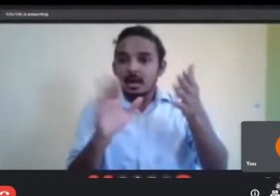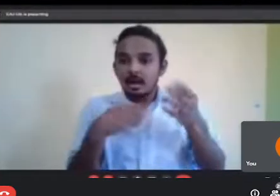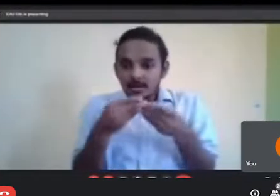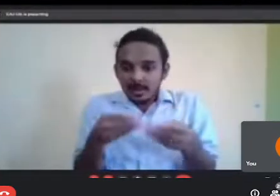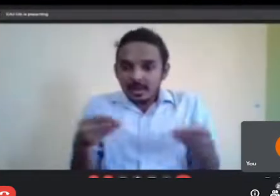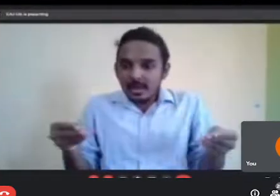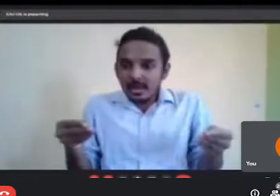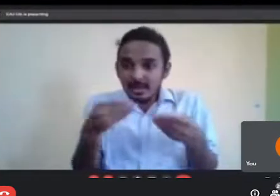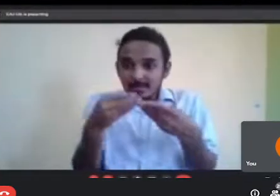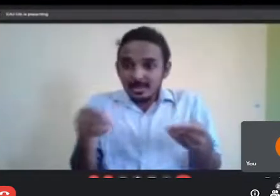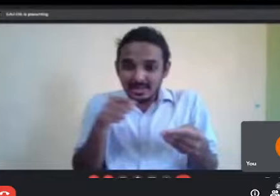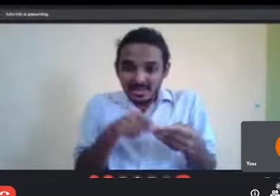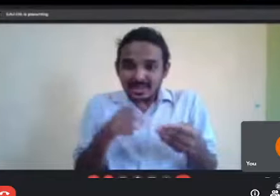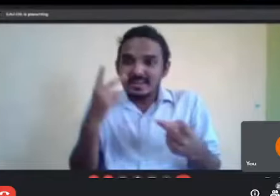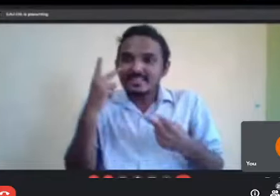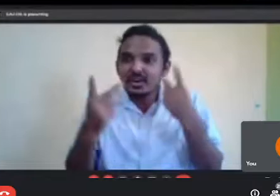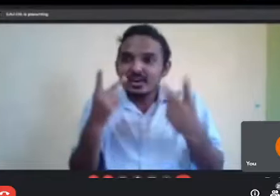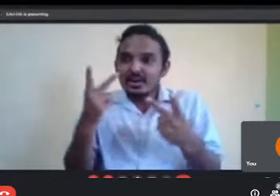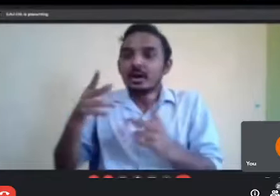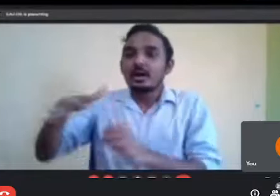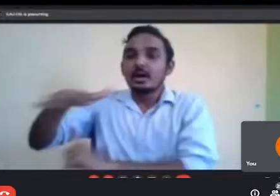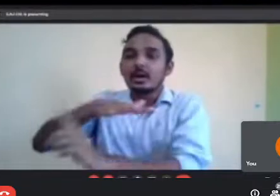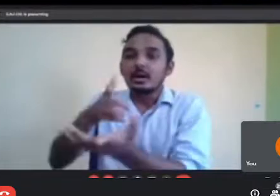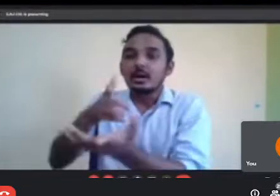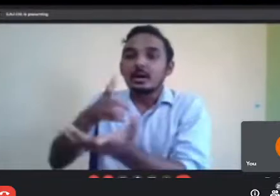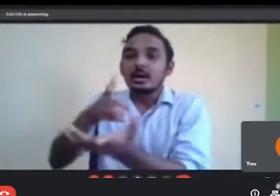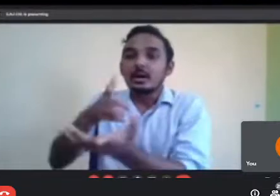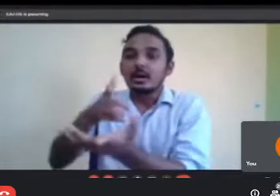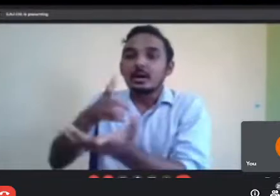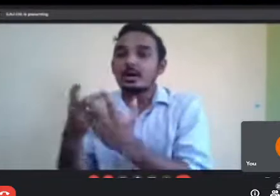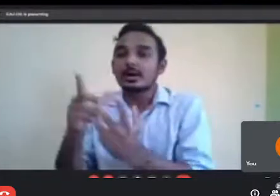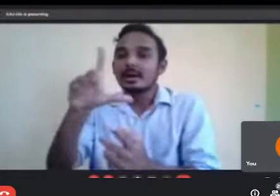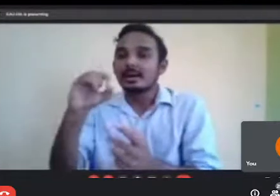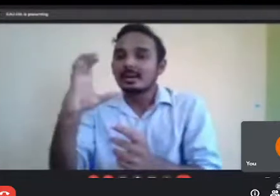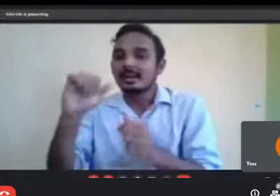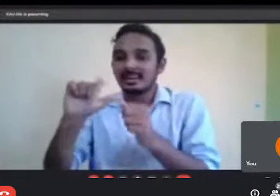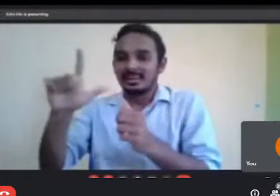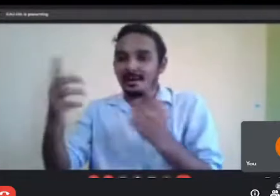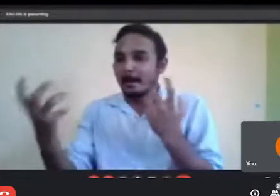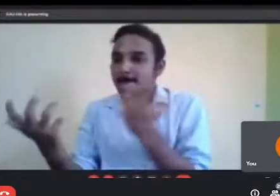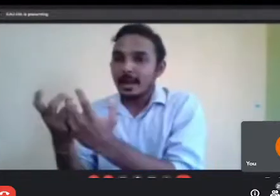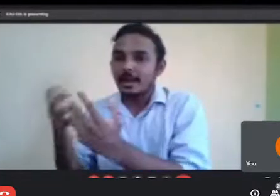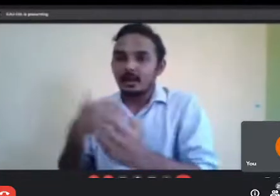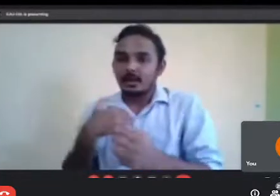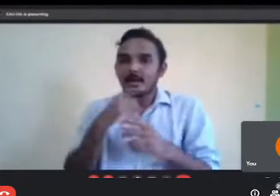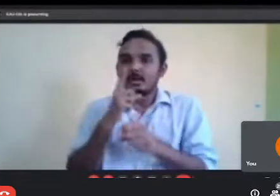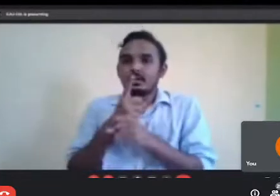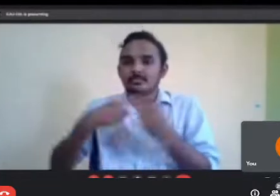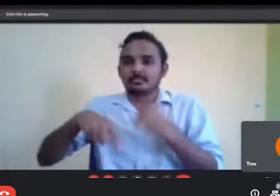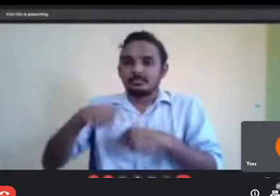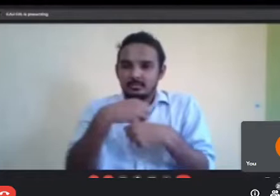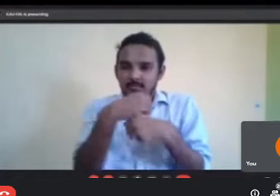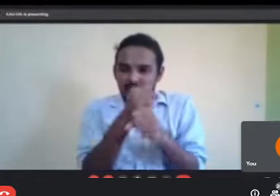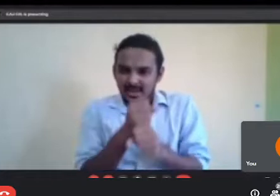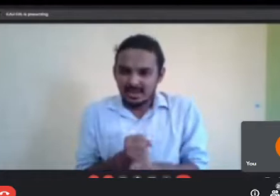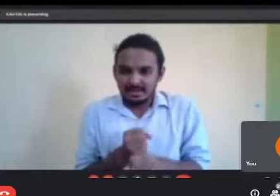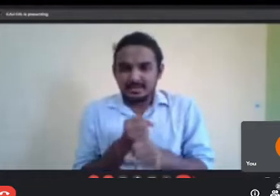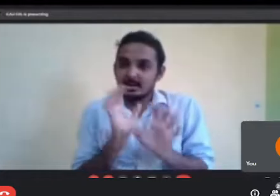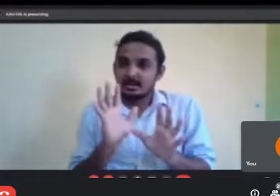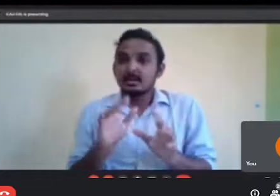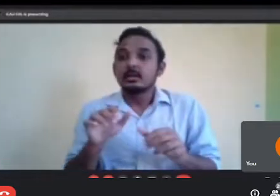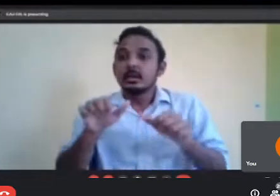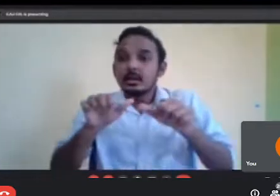what we were using was UK based, developed by experts in UK. But what we tried was we